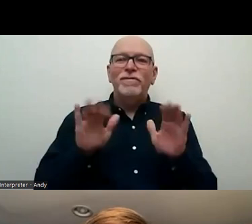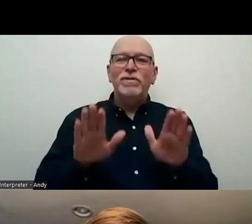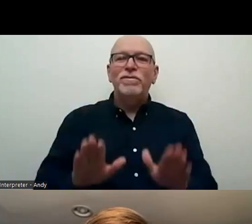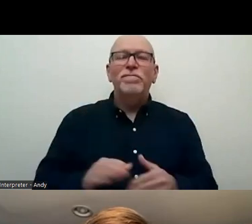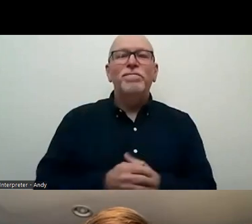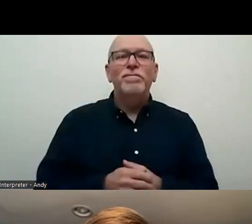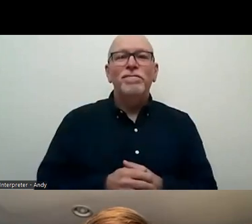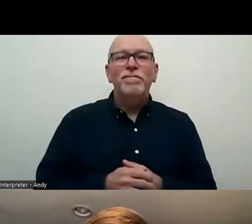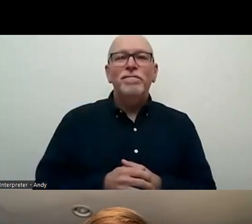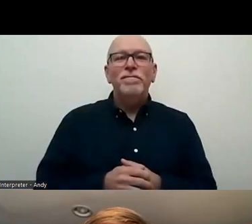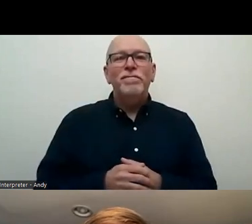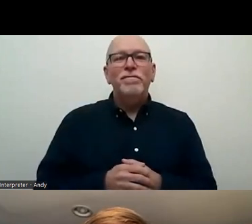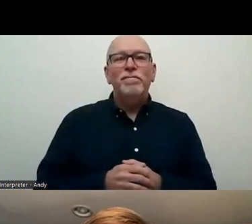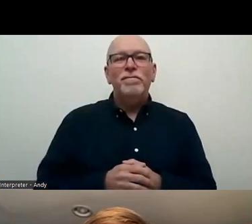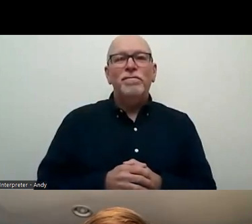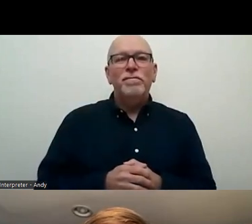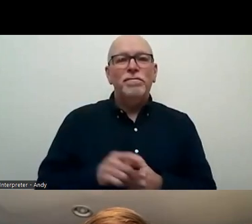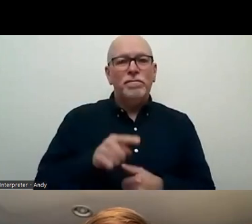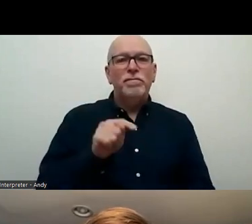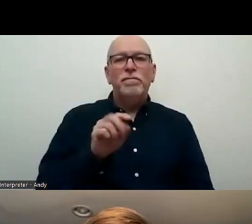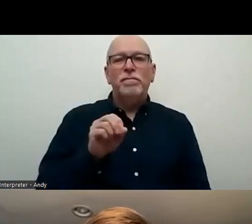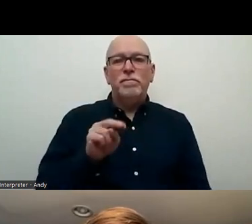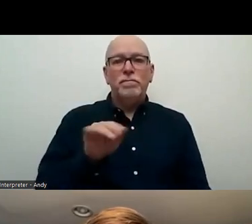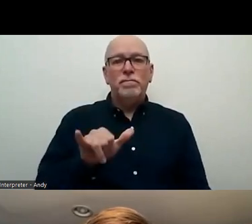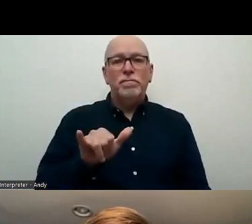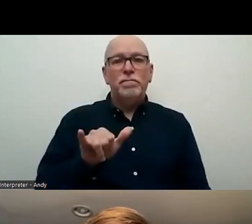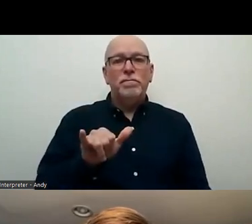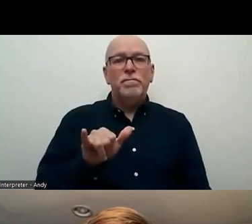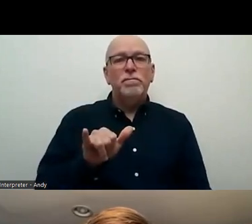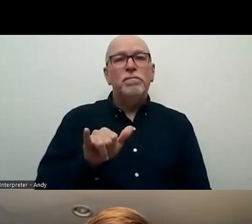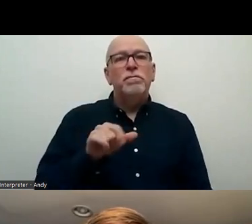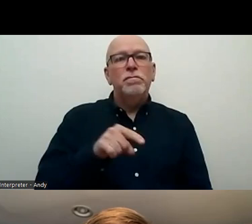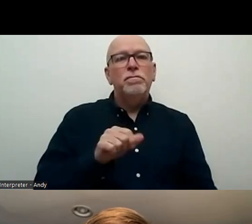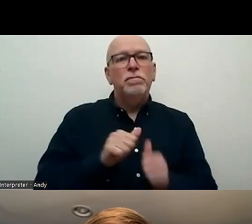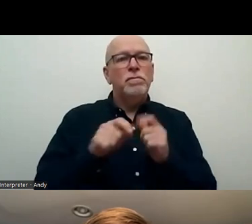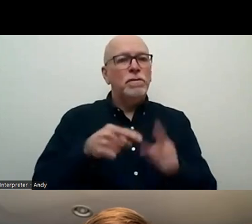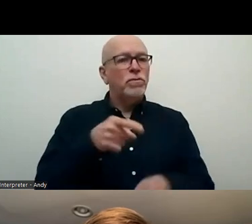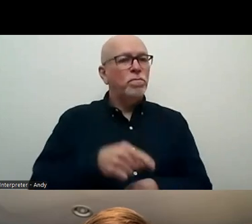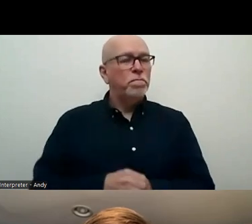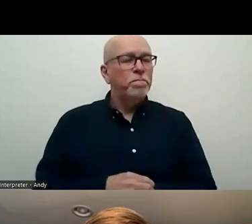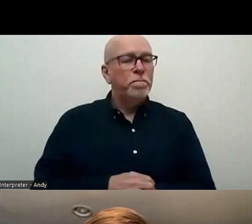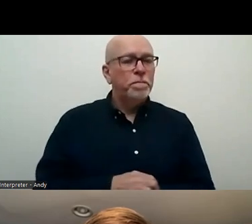um tell me how about you